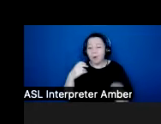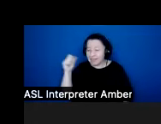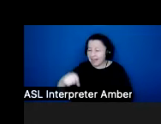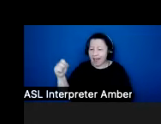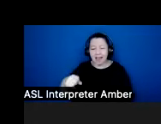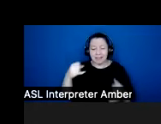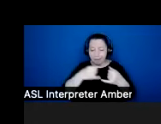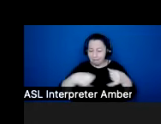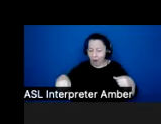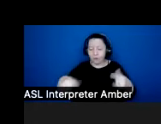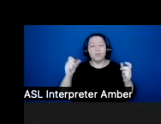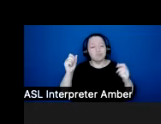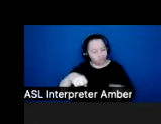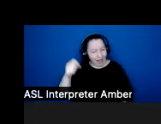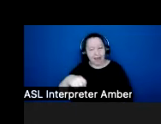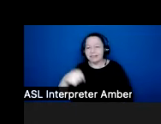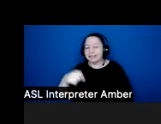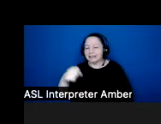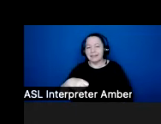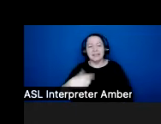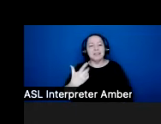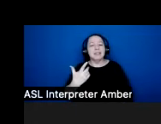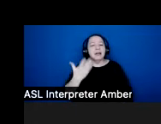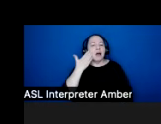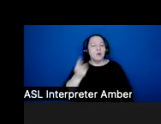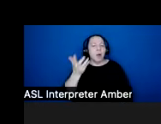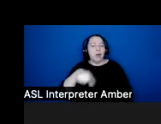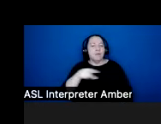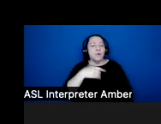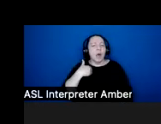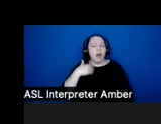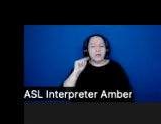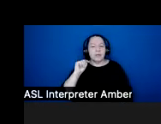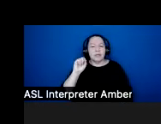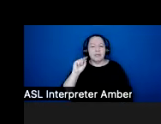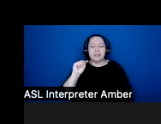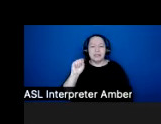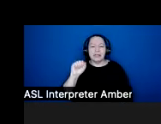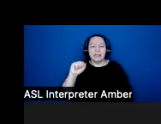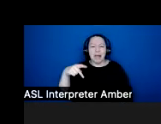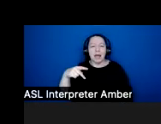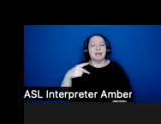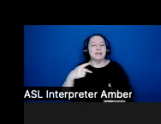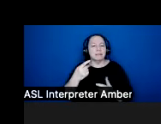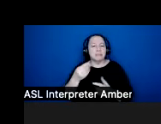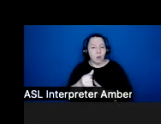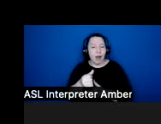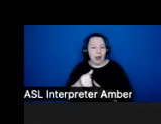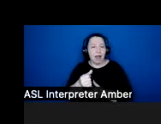yep. I don't know how many of you have the TSAS grant, but under the TSAS grant, there